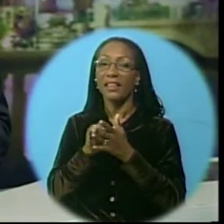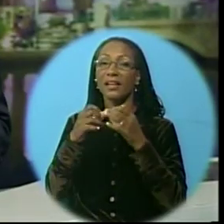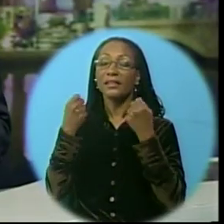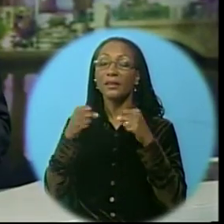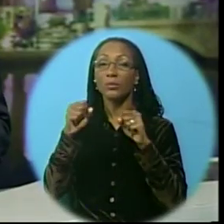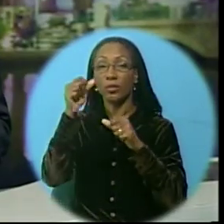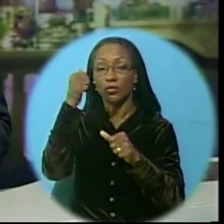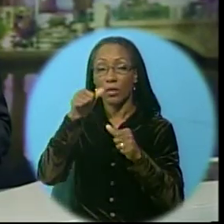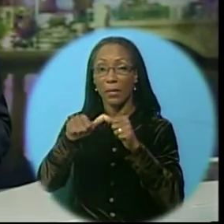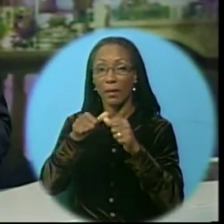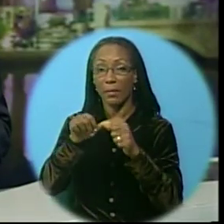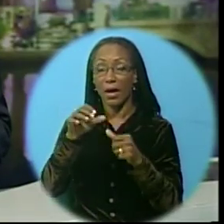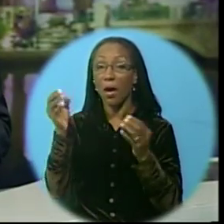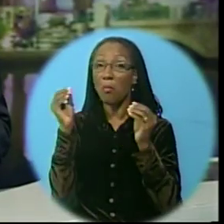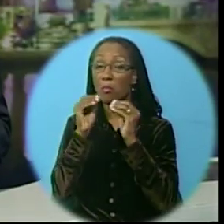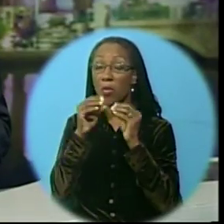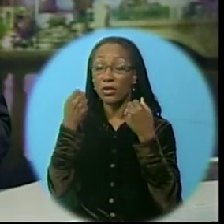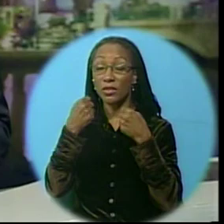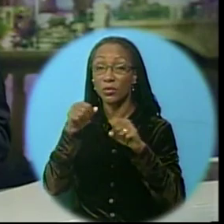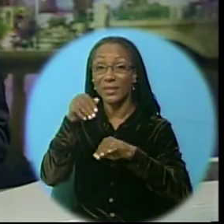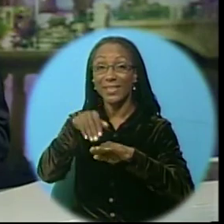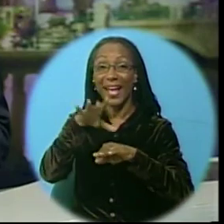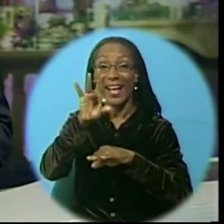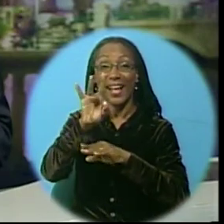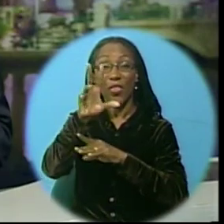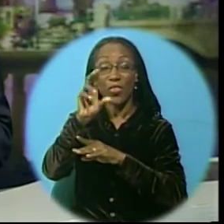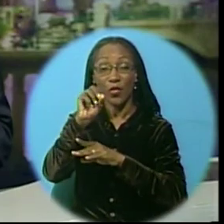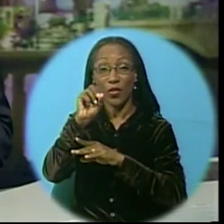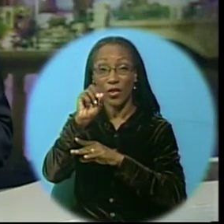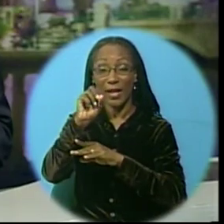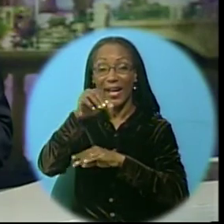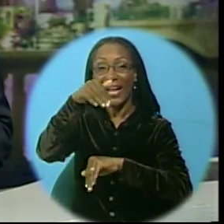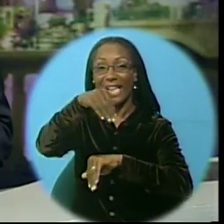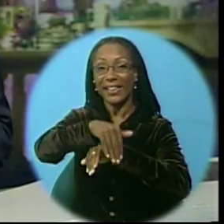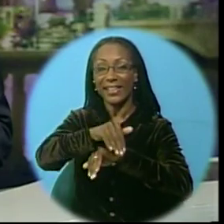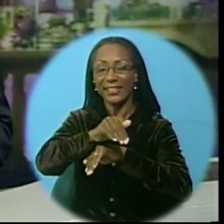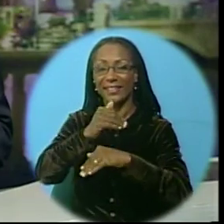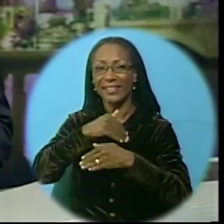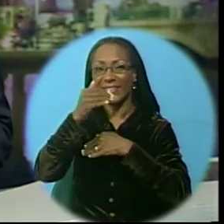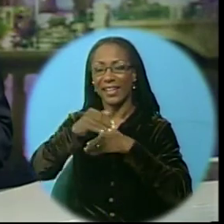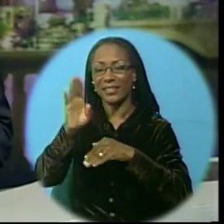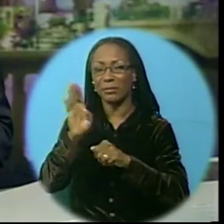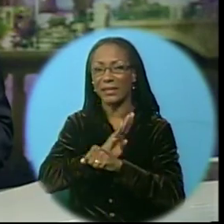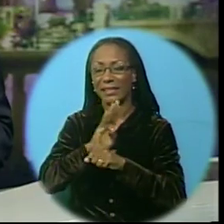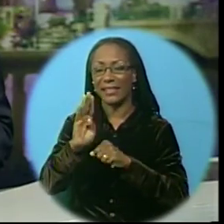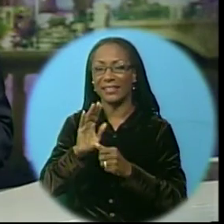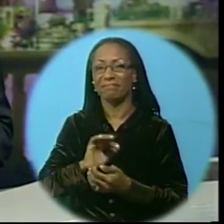now. Remember, I'll have more sports at 8:30 later on tonight. But up next, the business report.